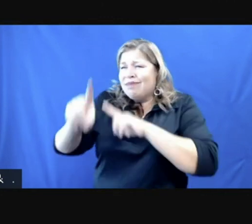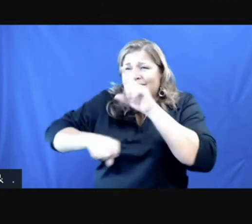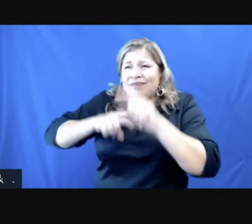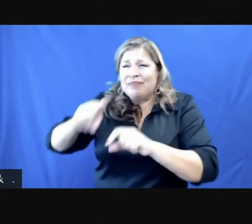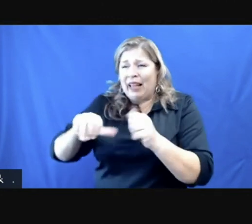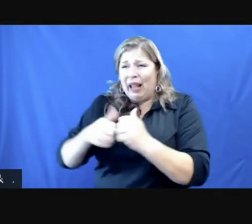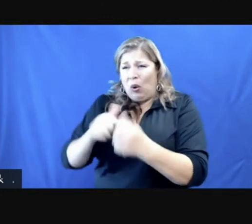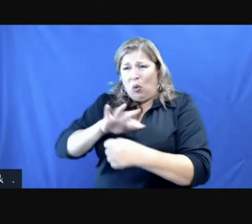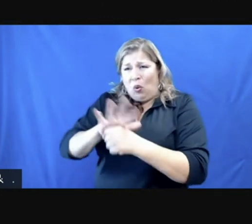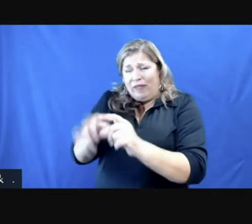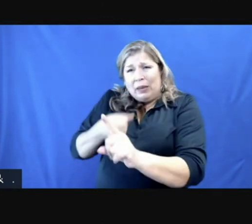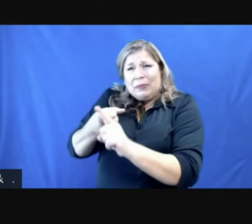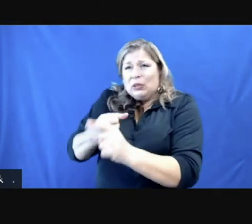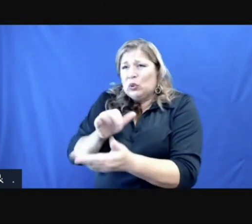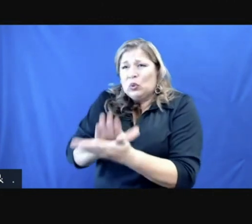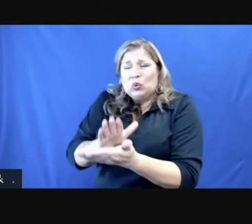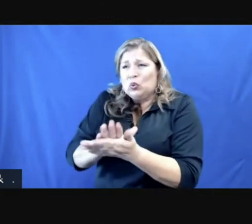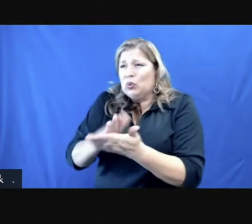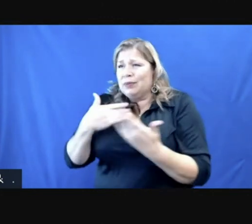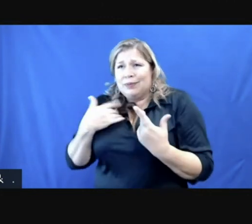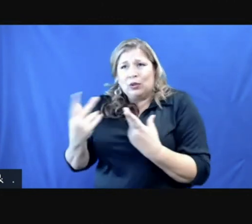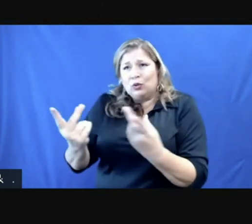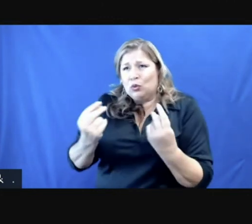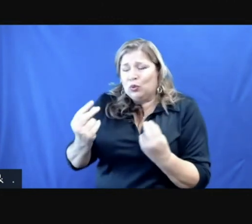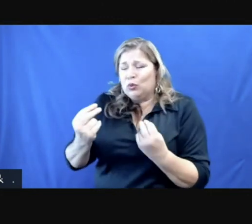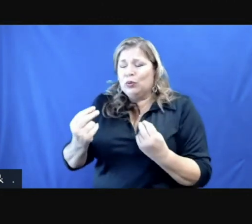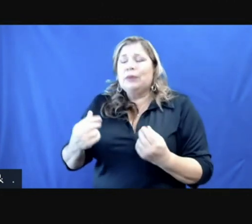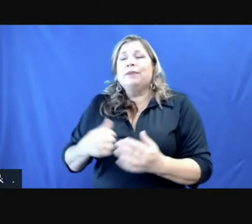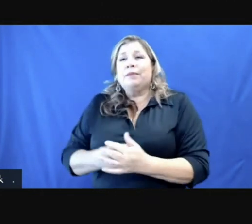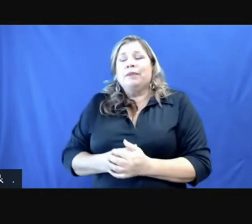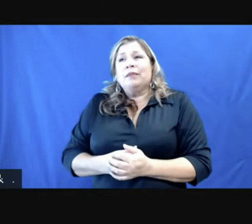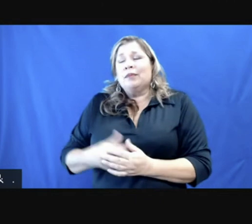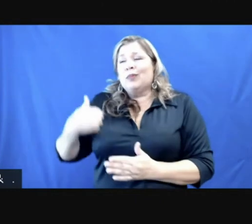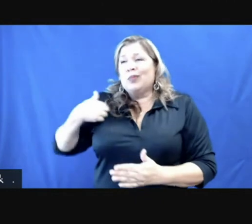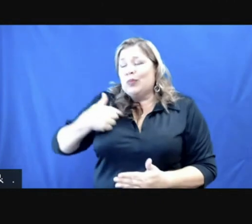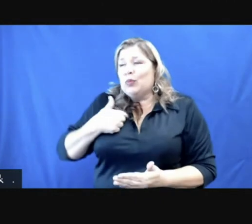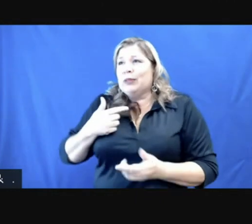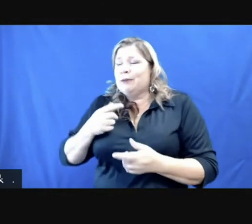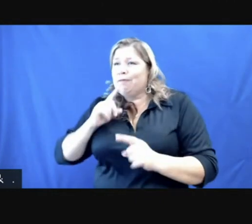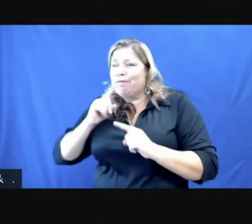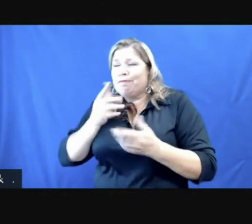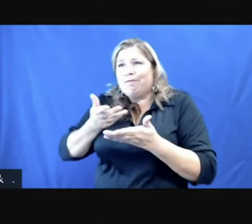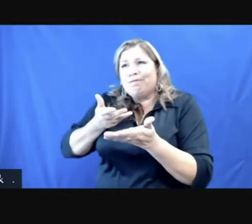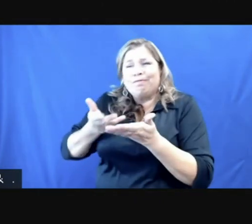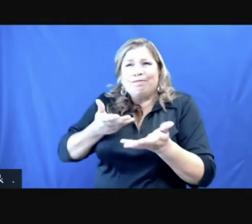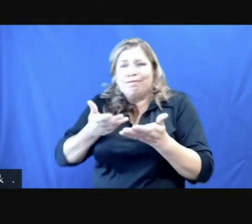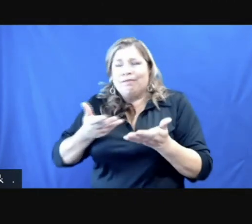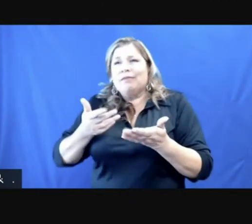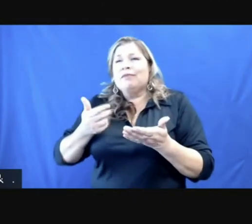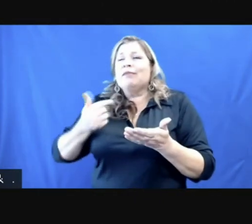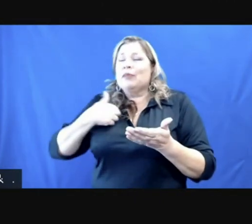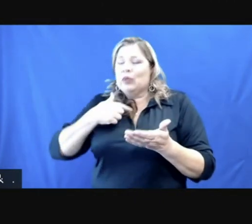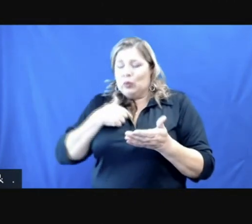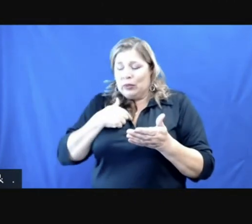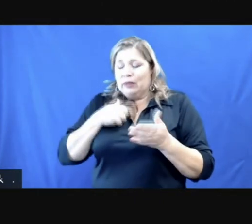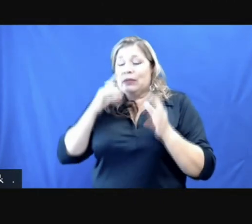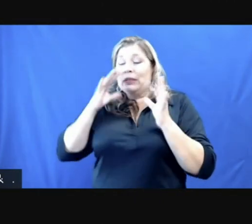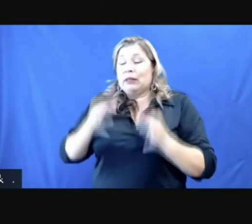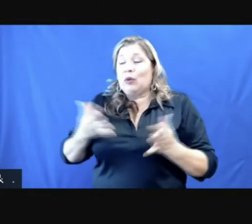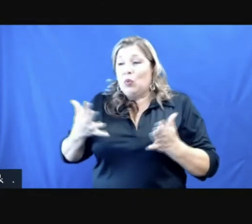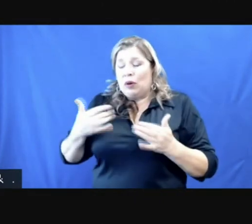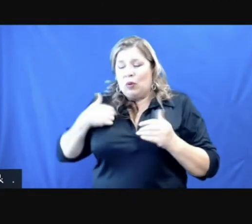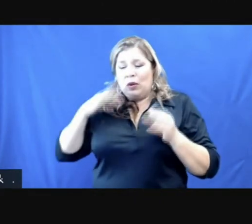schools. And in that conversation, we emphasized the fact that the plan around cohorts,